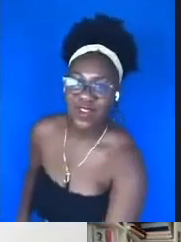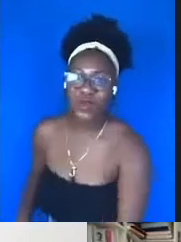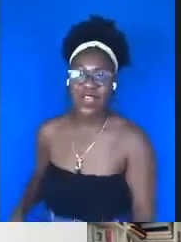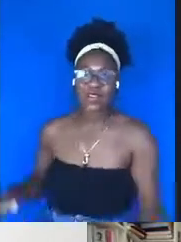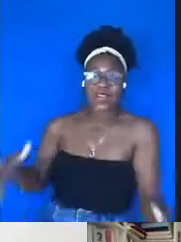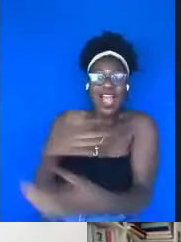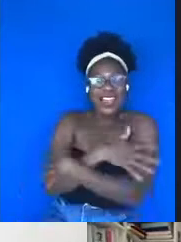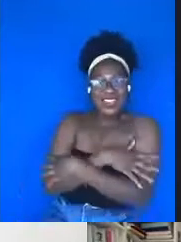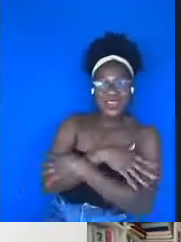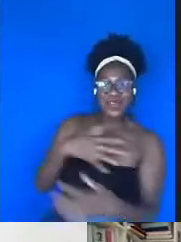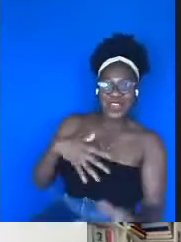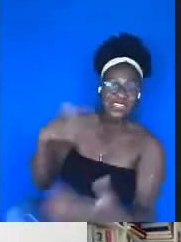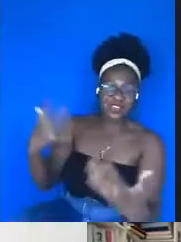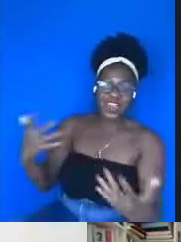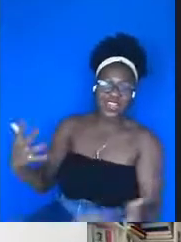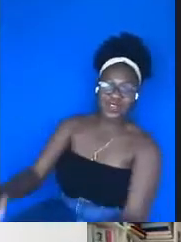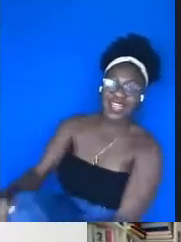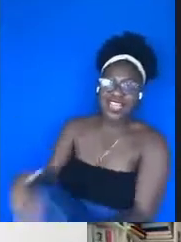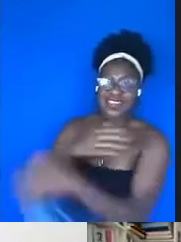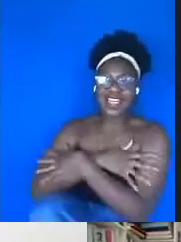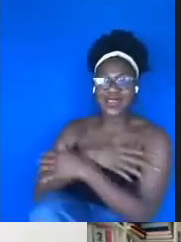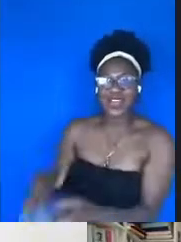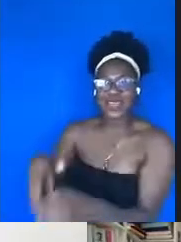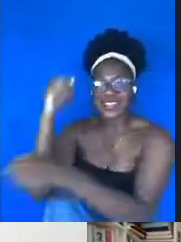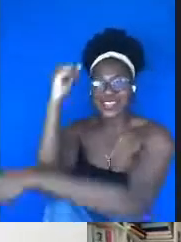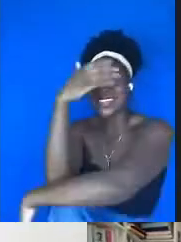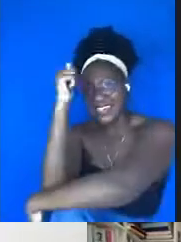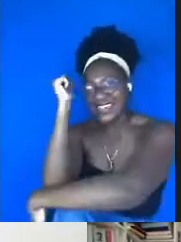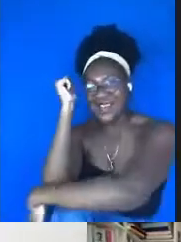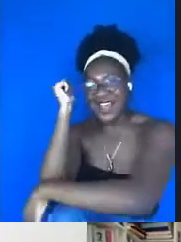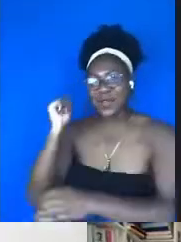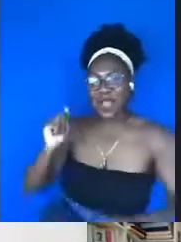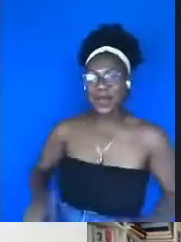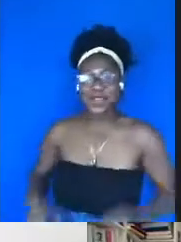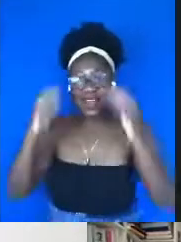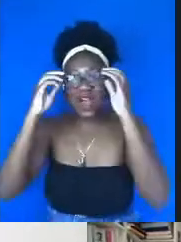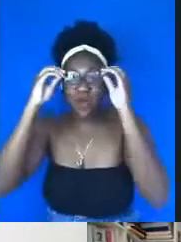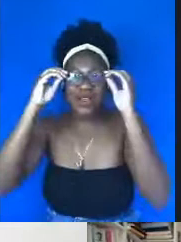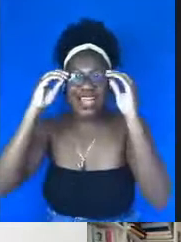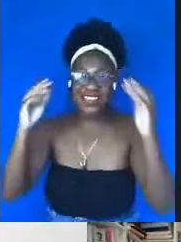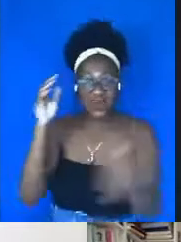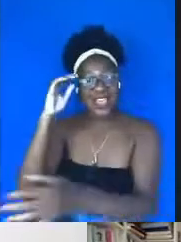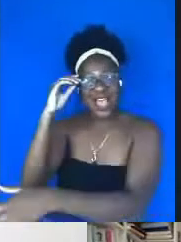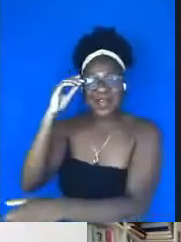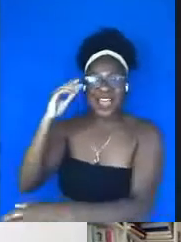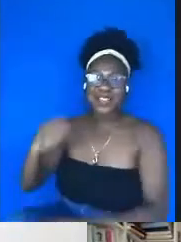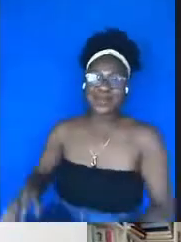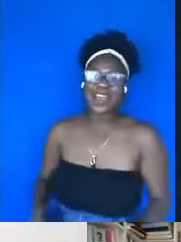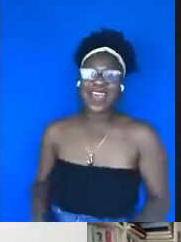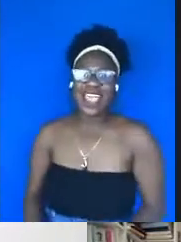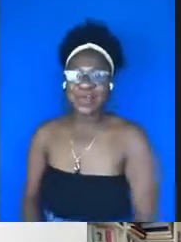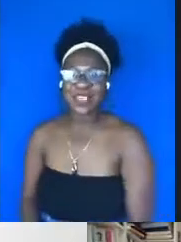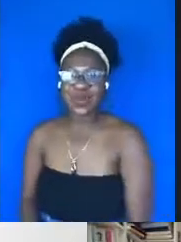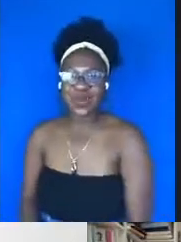always get the note of you're hiding yourself, like just naturally, like I just kind of find ways to find a prop. Even now, I wore glasses so I can hide behind